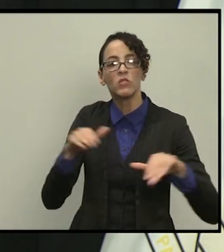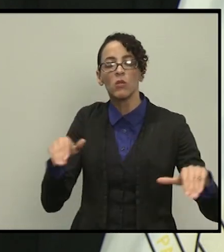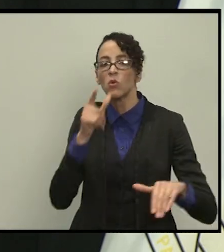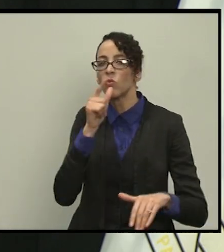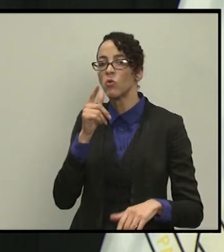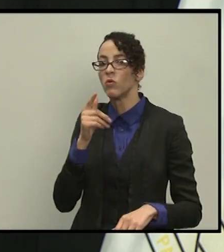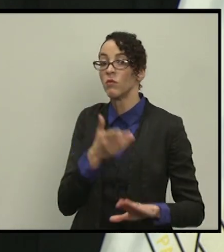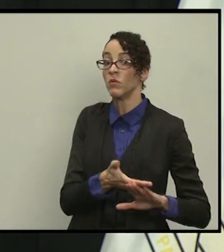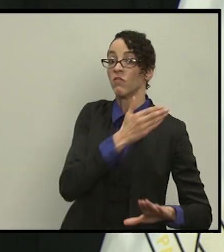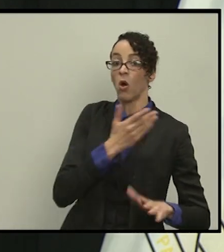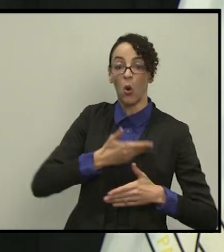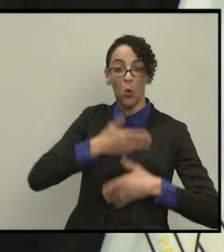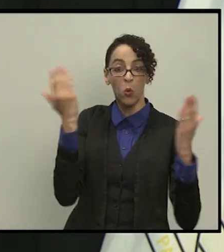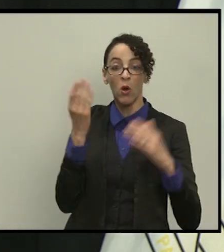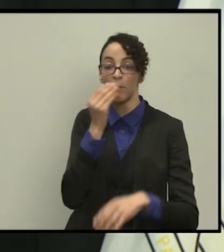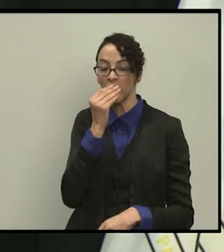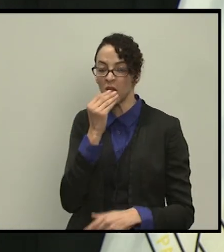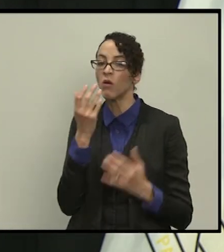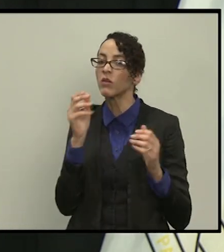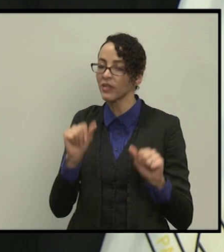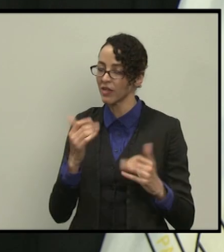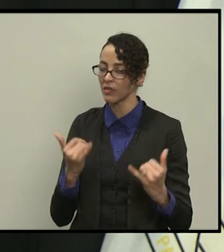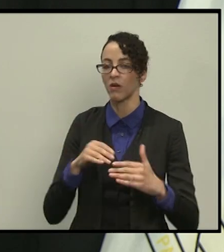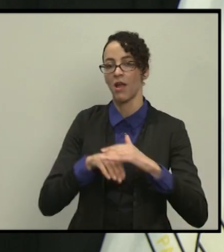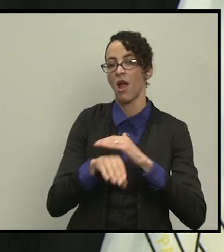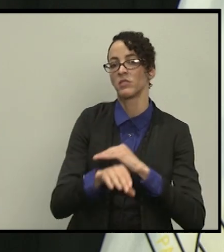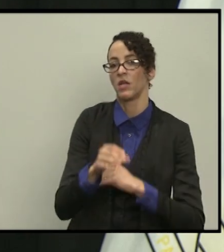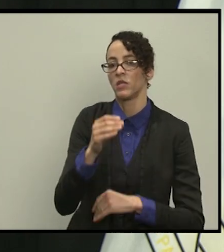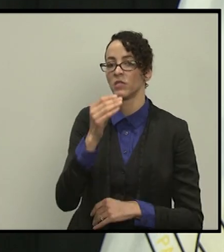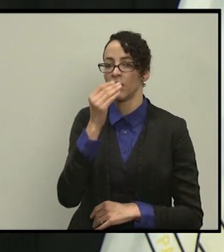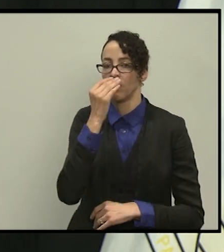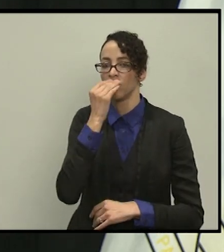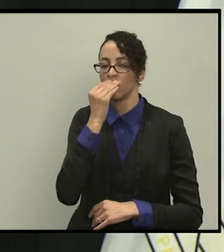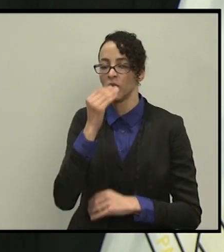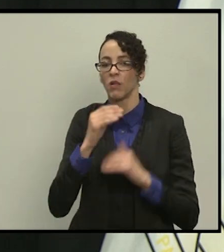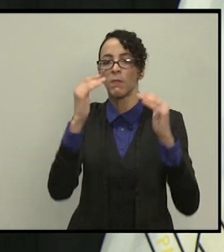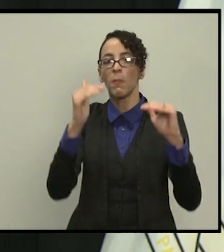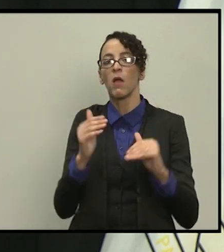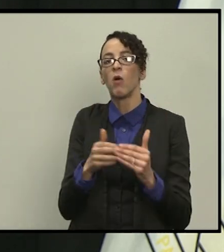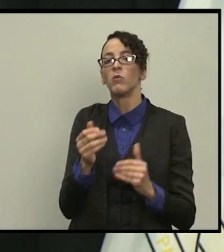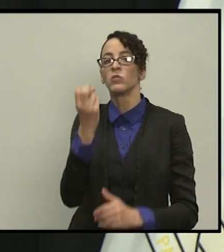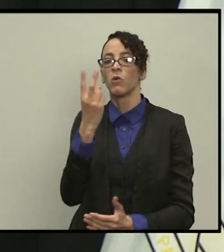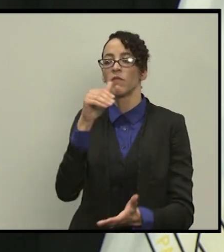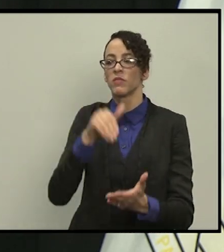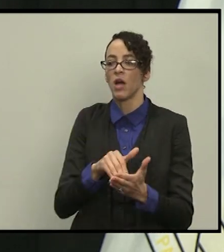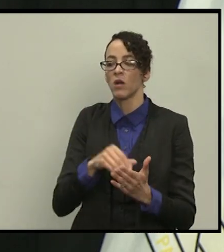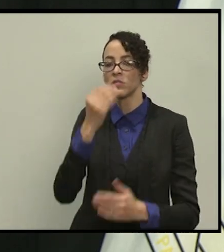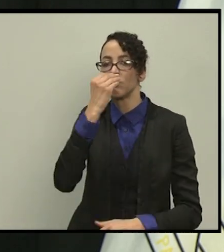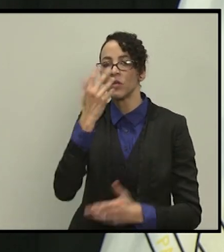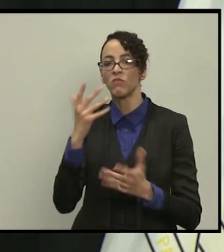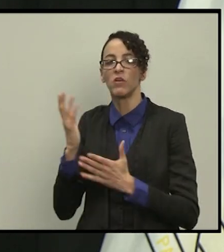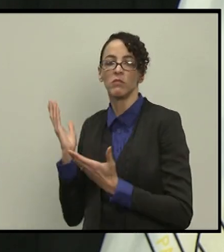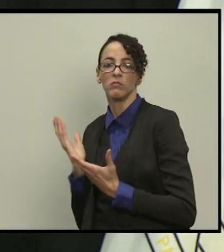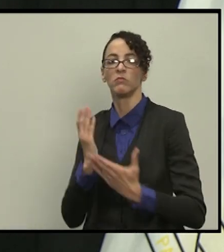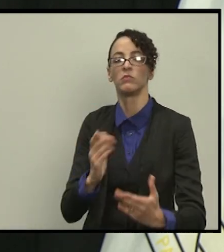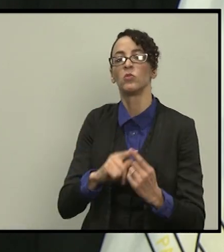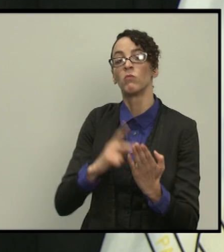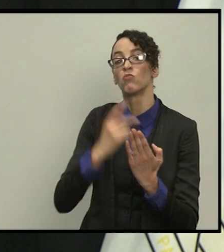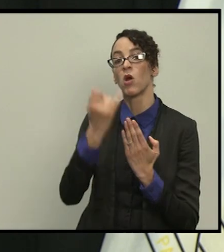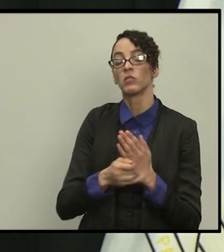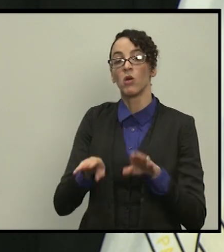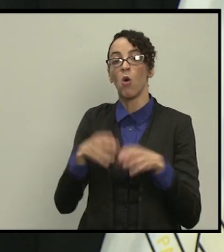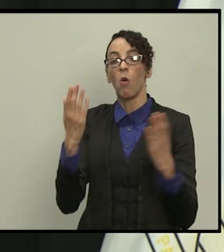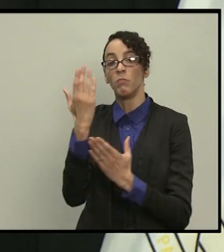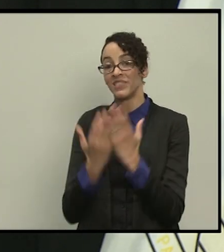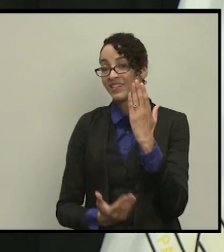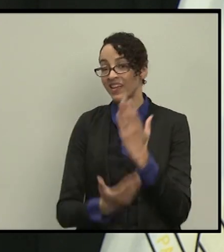meals. Almost 12,000 meals have been delivered through Project Open Hand, city supporters, self-help